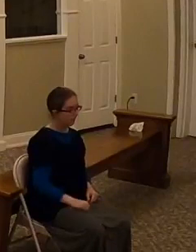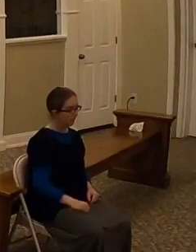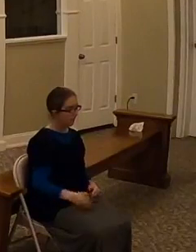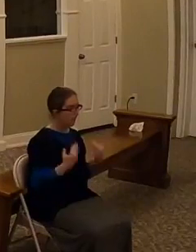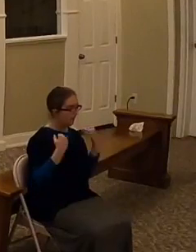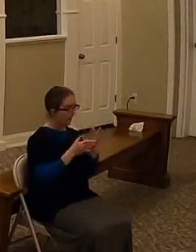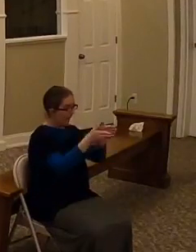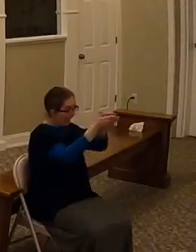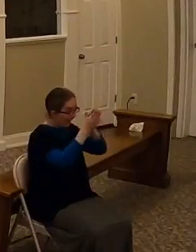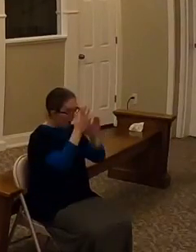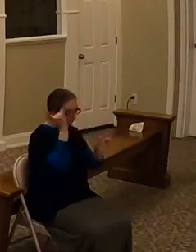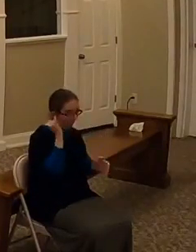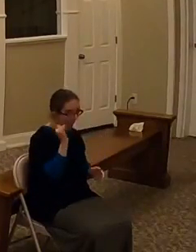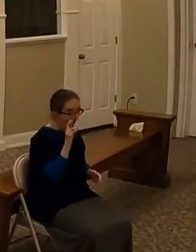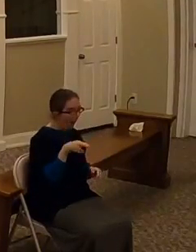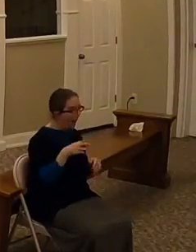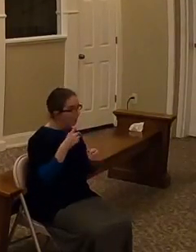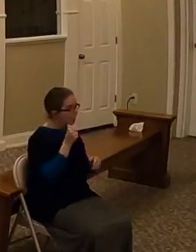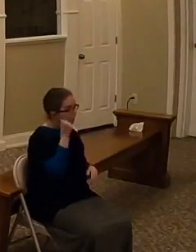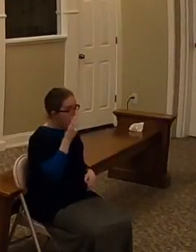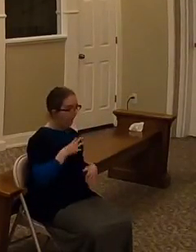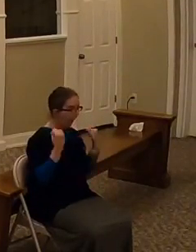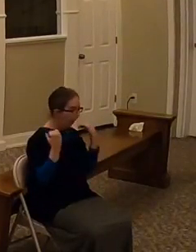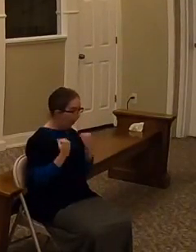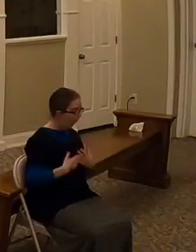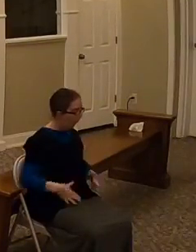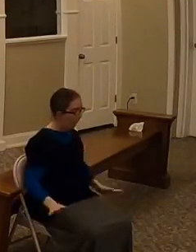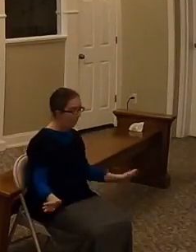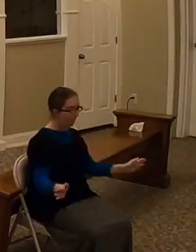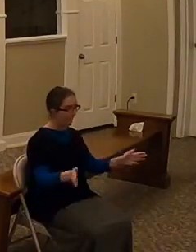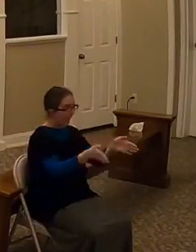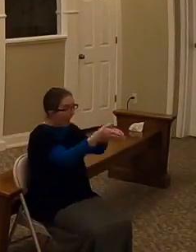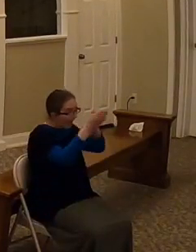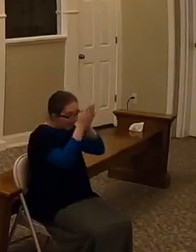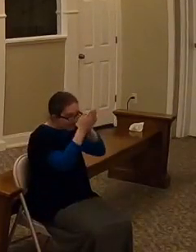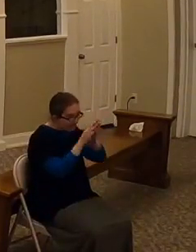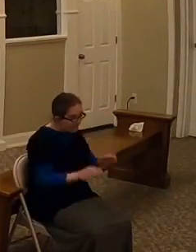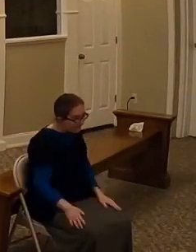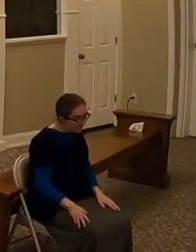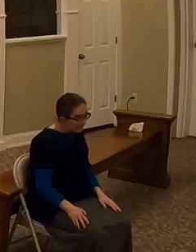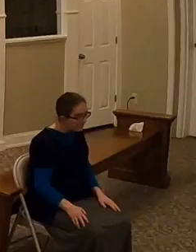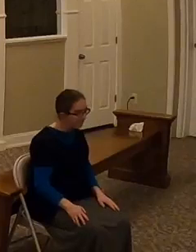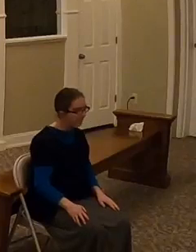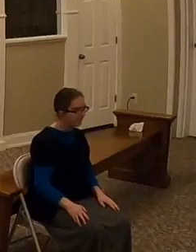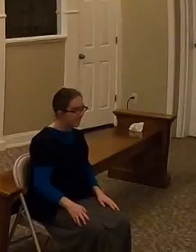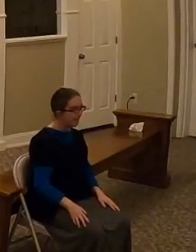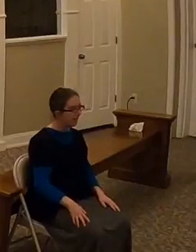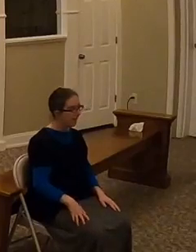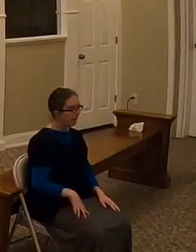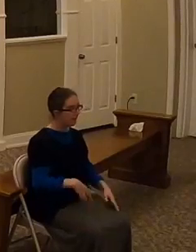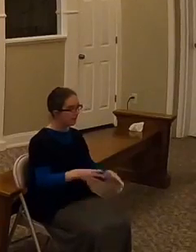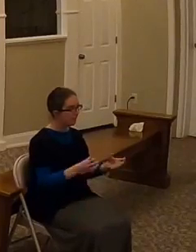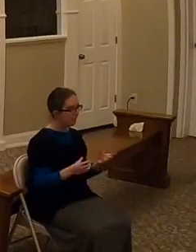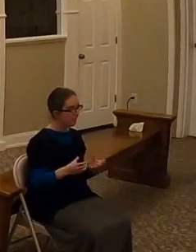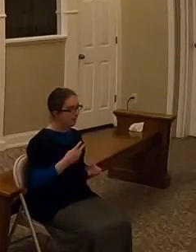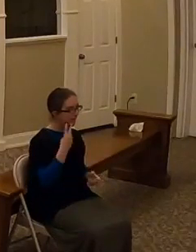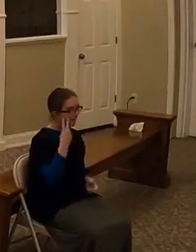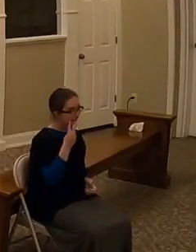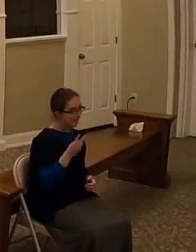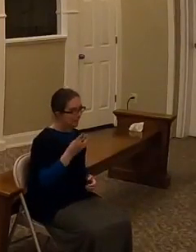I've had them ask me, why do all you ladies always wear dresses? I said, go ask them. I just want to see if y'all know why you